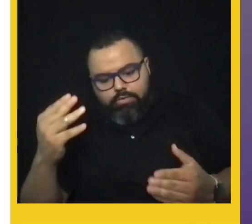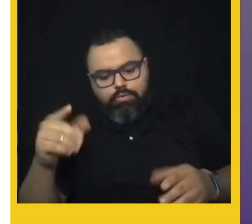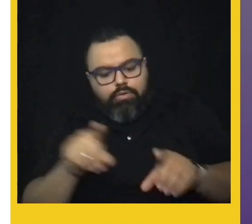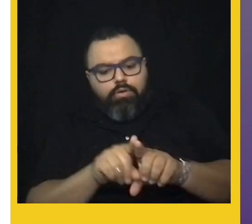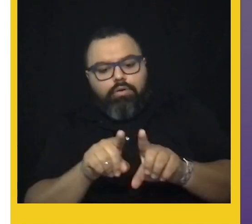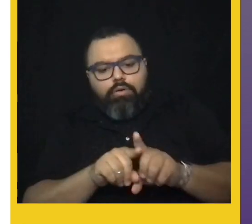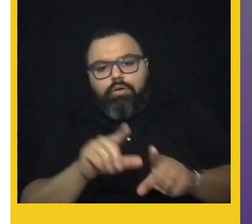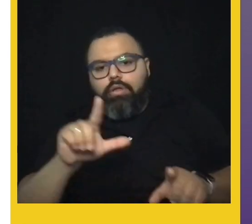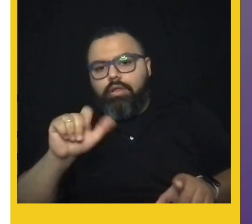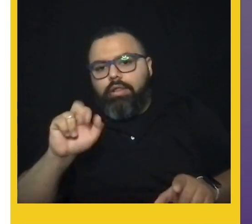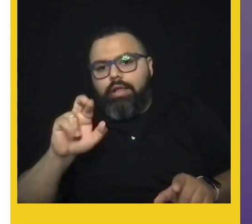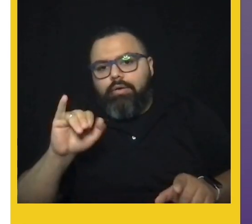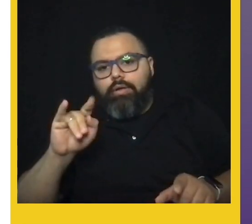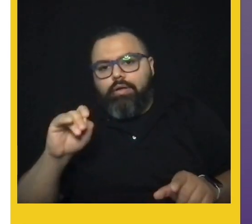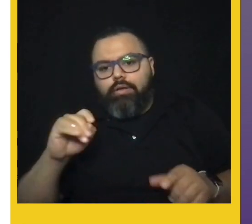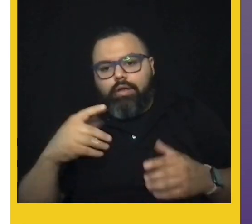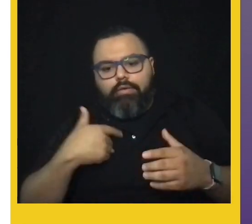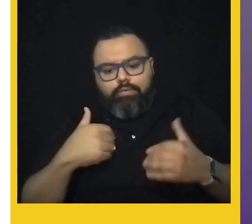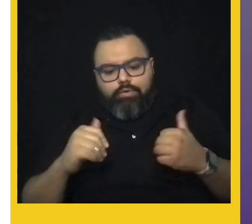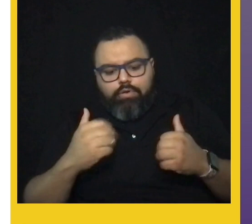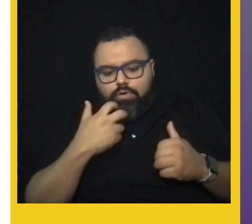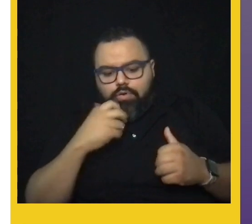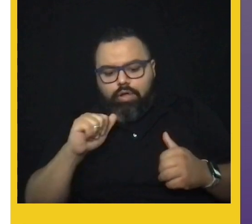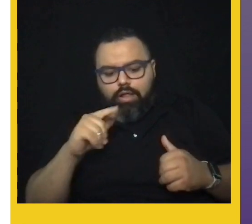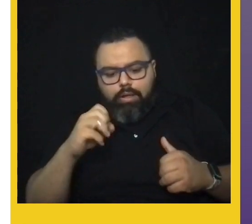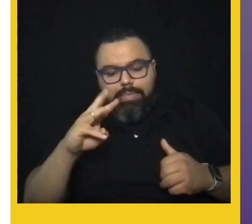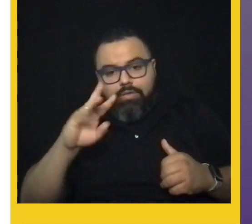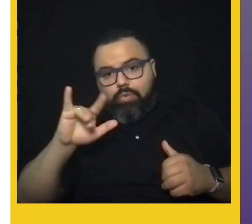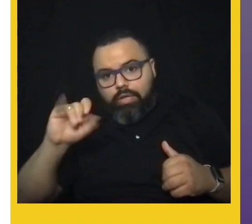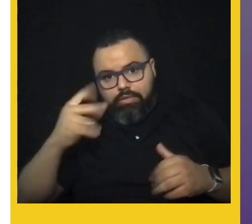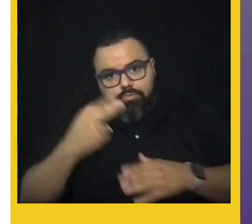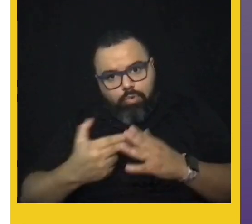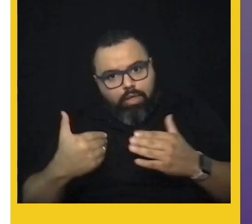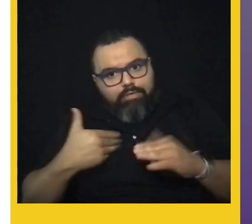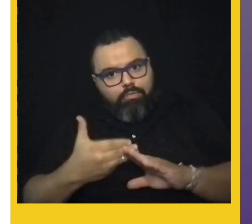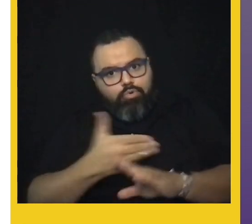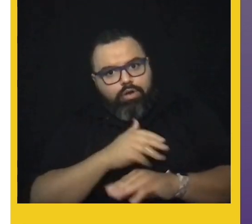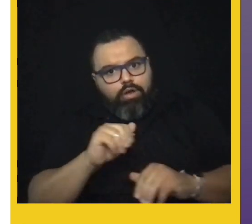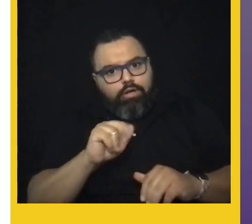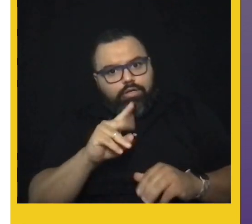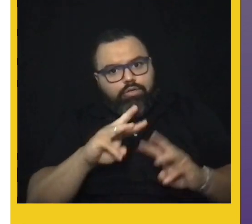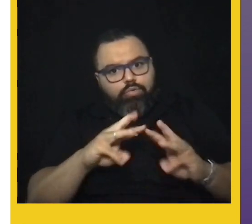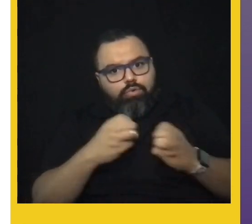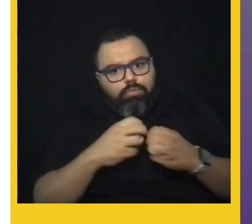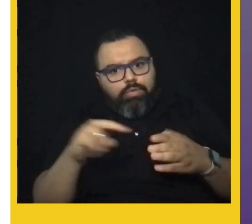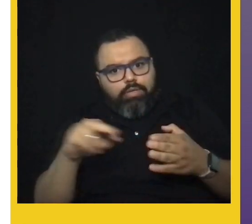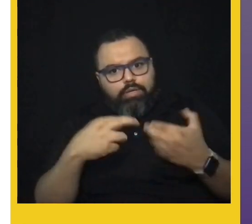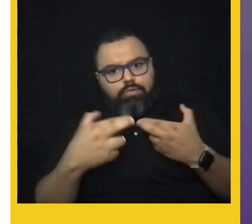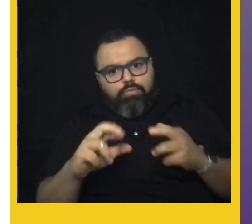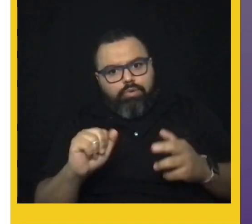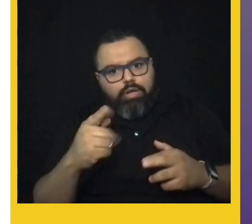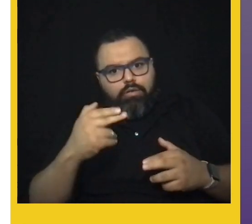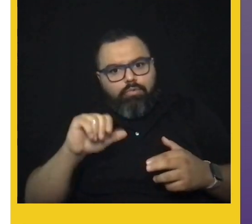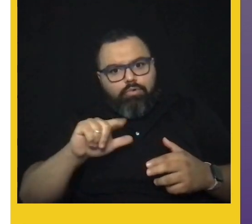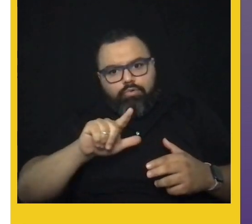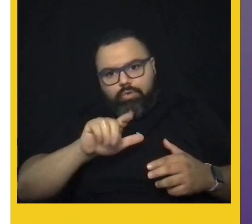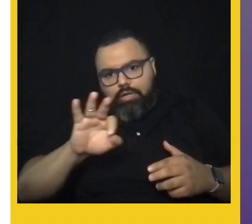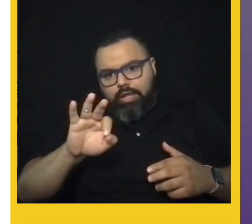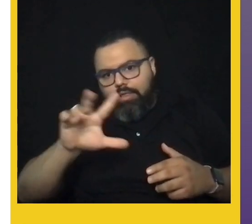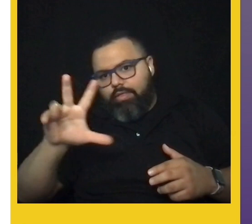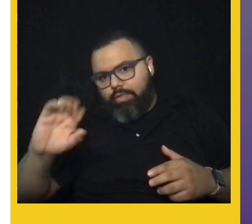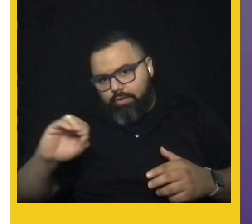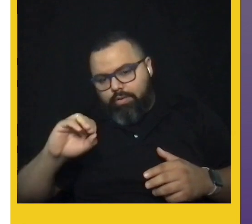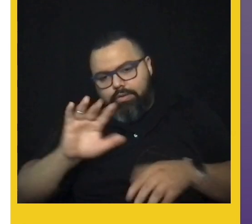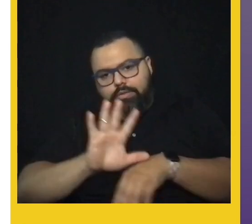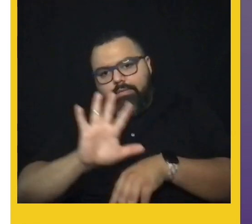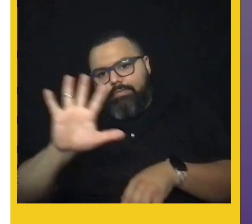information. Also, the Lariats are announcing auditions. Coach Alex and Ms. Willis will be hosting pre-audition workshops in the dance room on April 29th